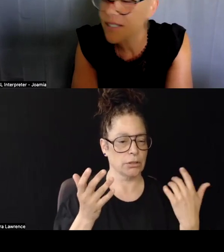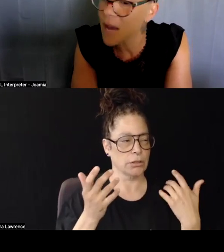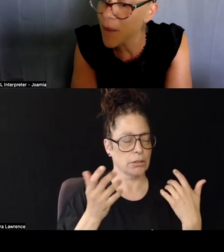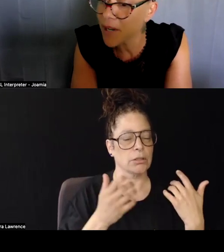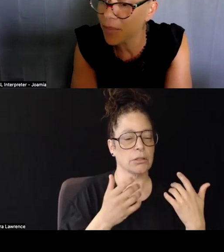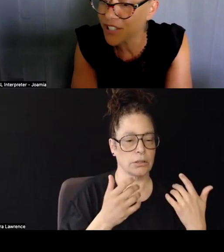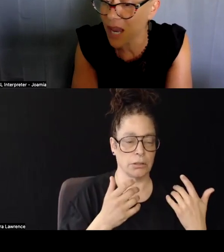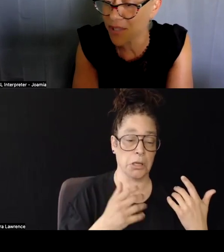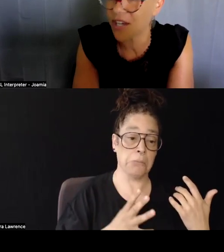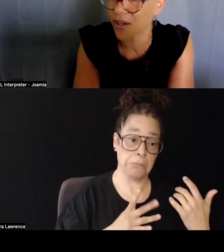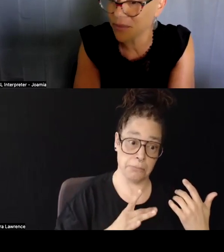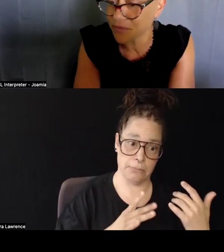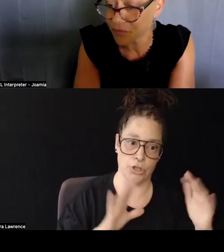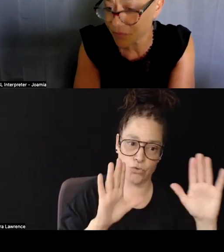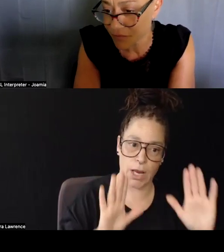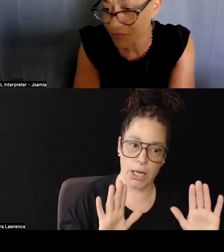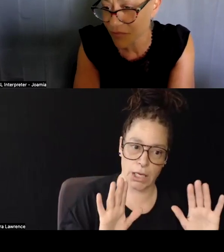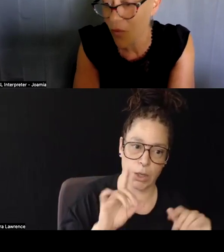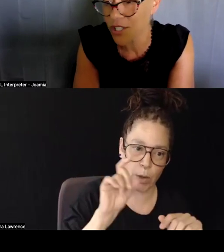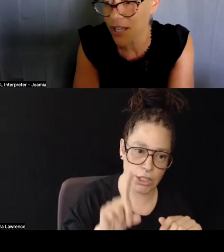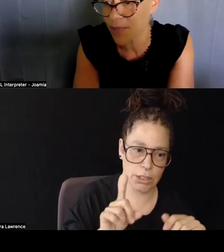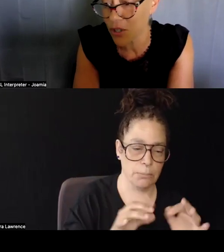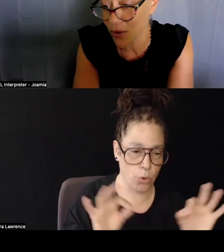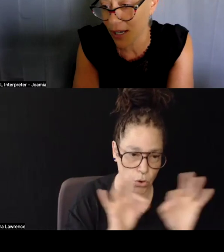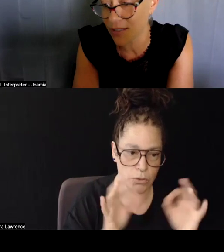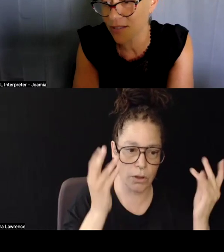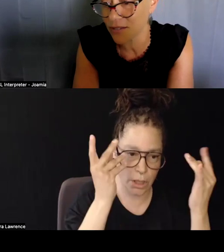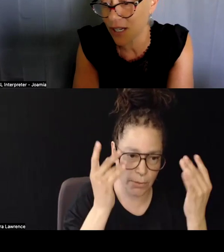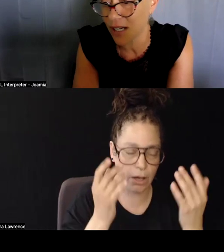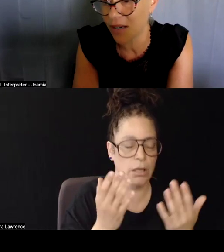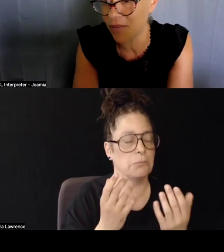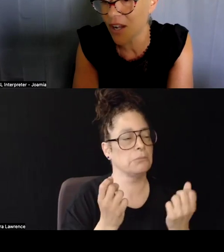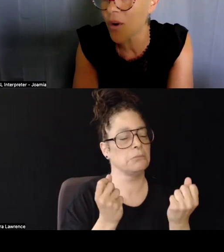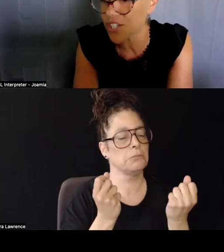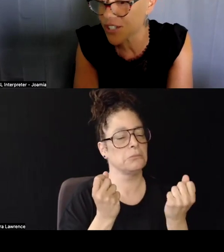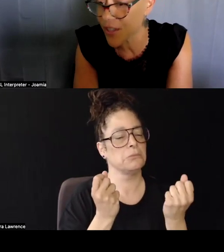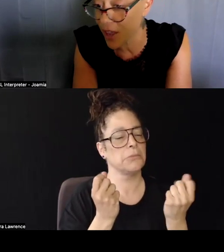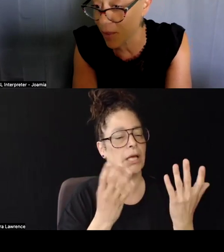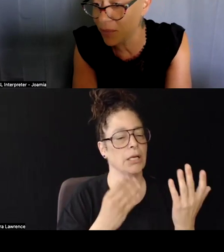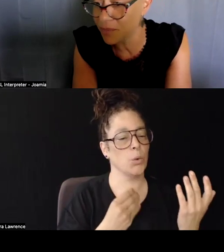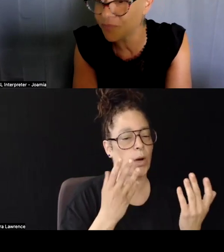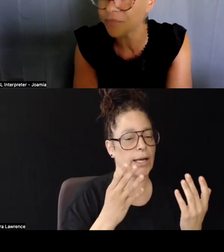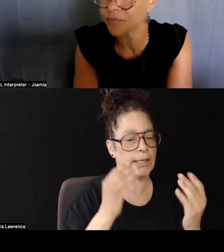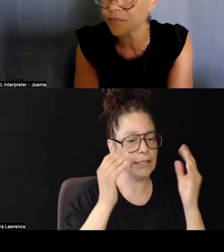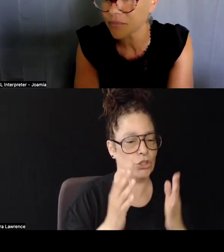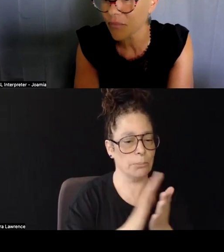And it's come up a couple times here, which has been great. Questions to think